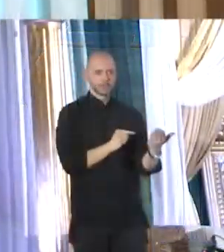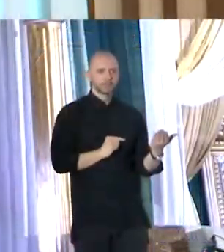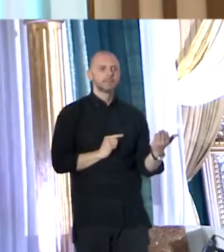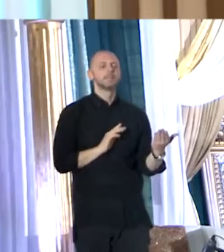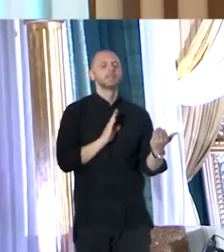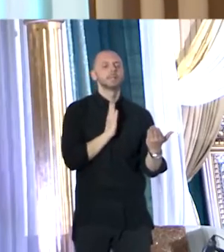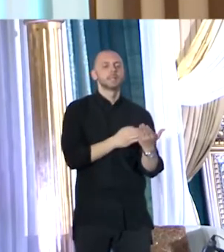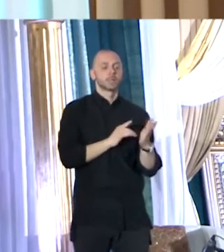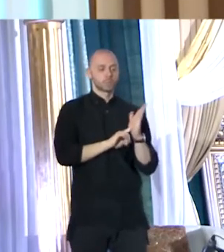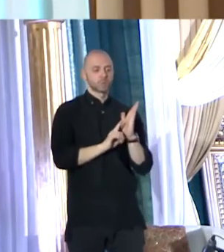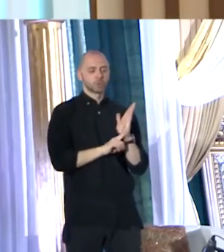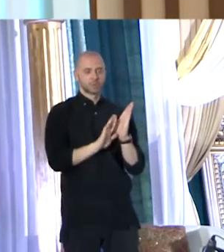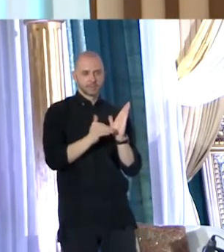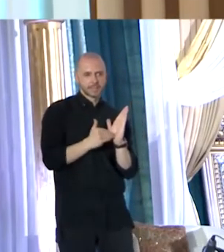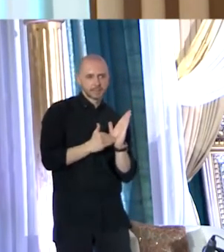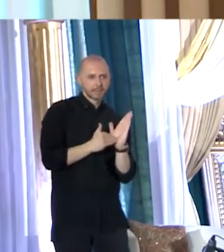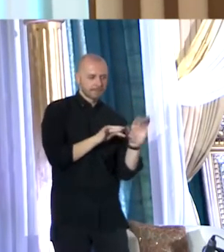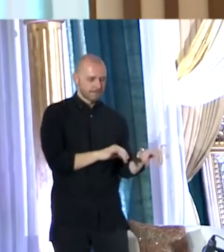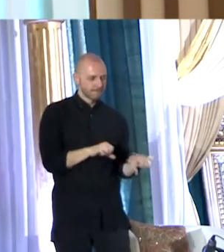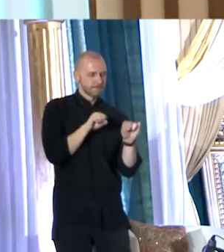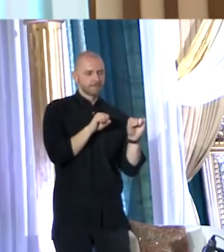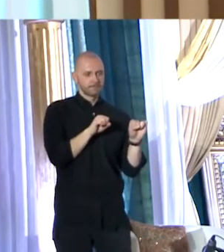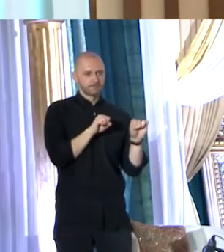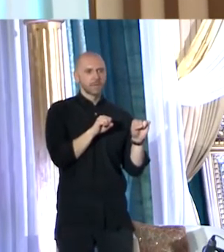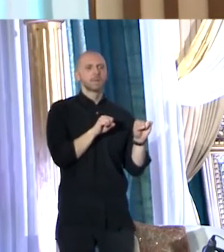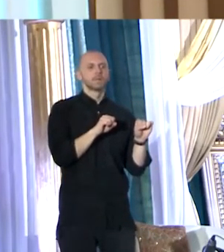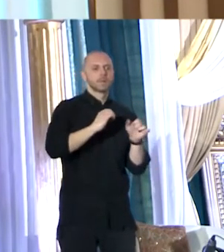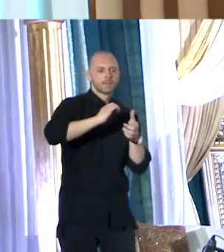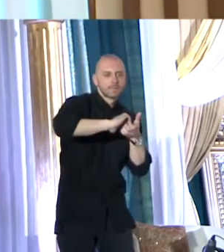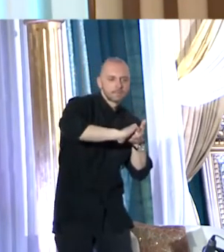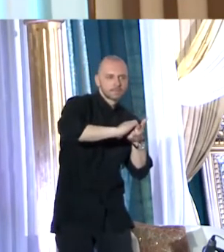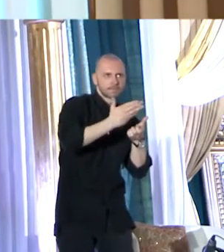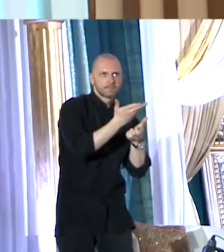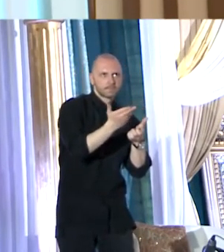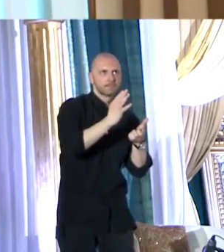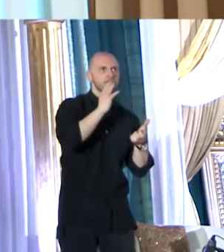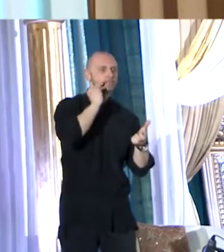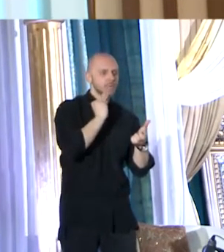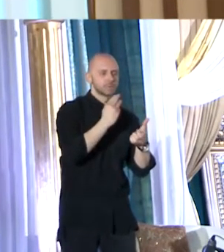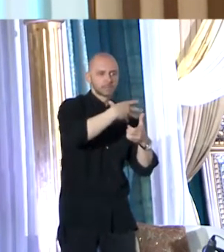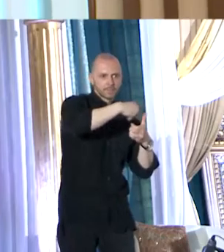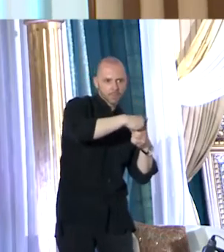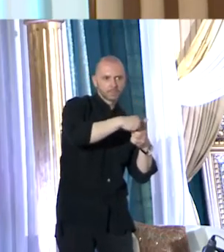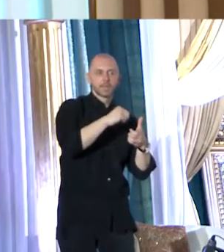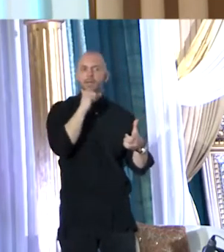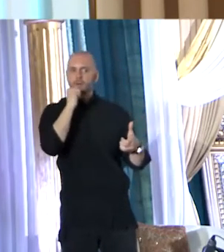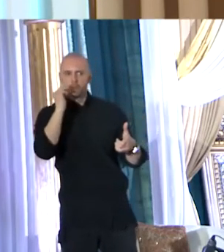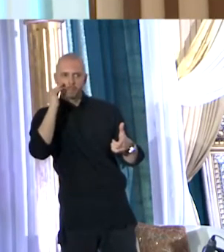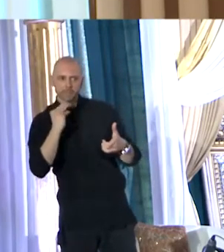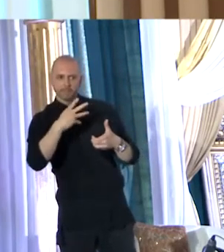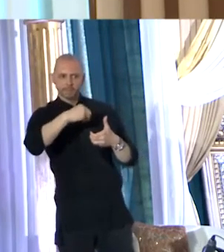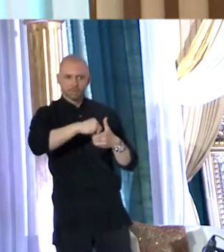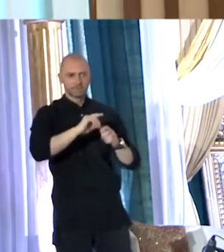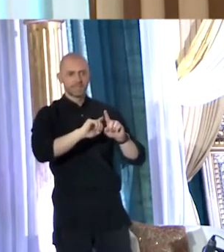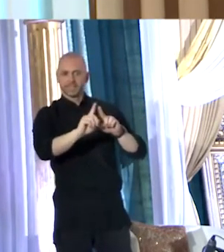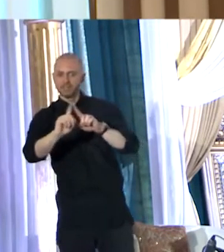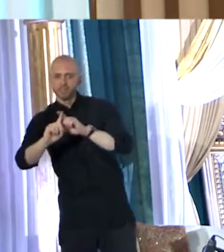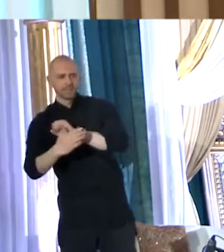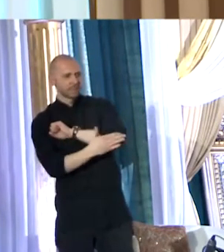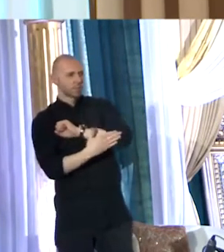Center, doing research with Muslims and non-Muslims in a number of countries. They didn't include